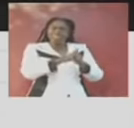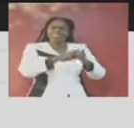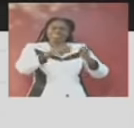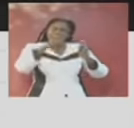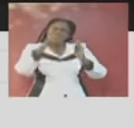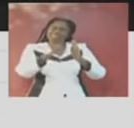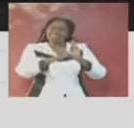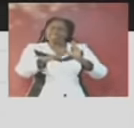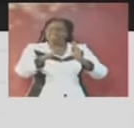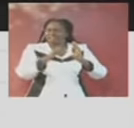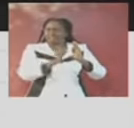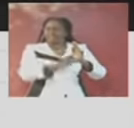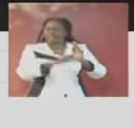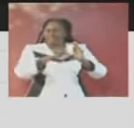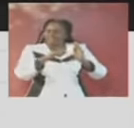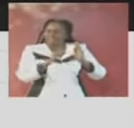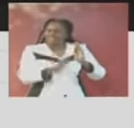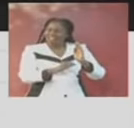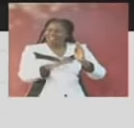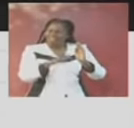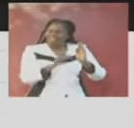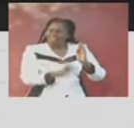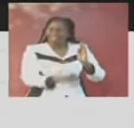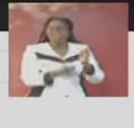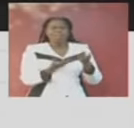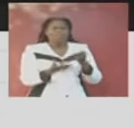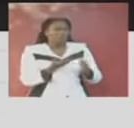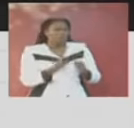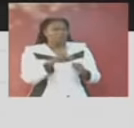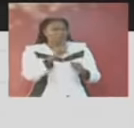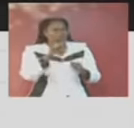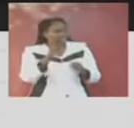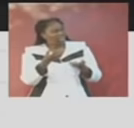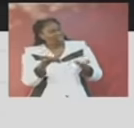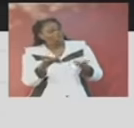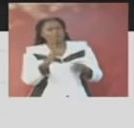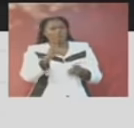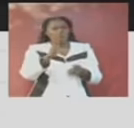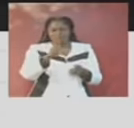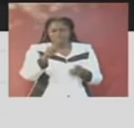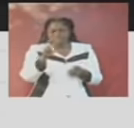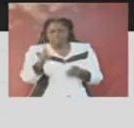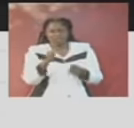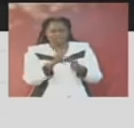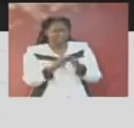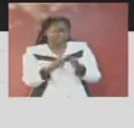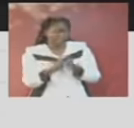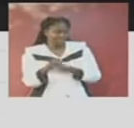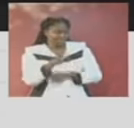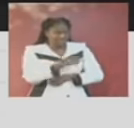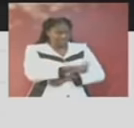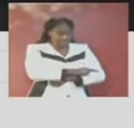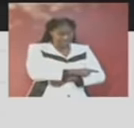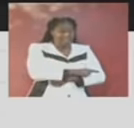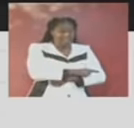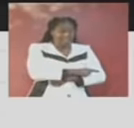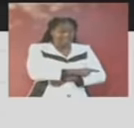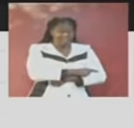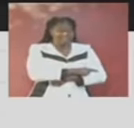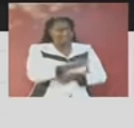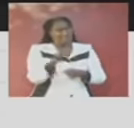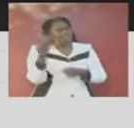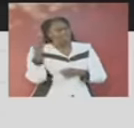currently seeing an average of around 21 cases per day averaged over the previous 7 days, and